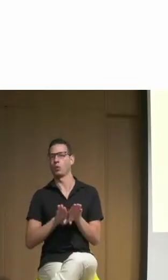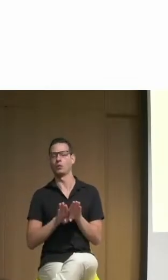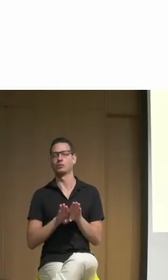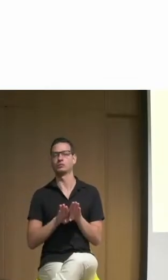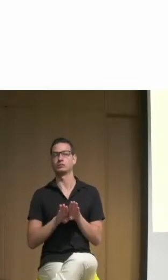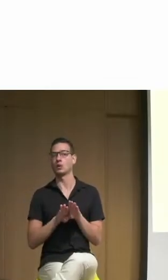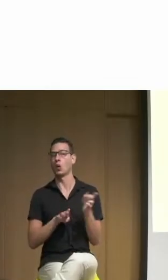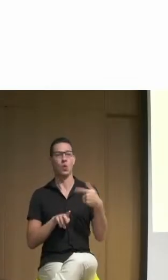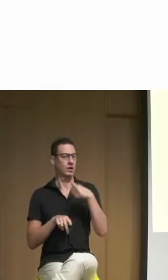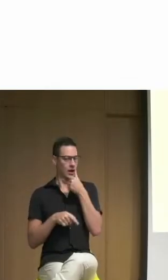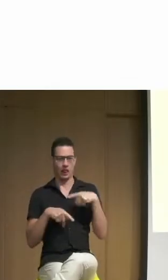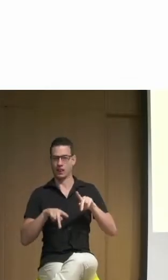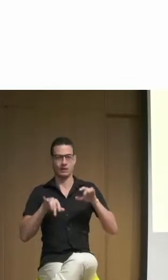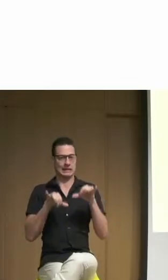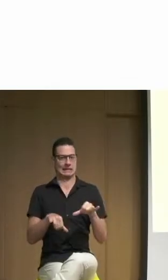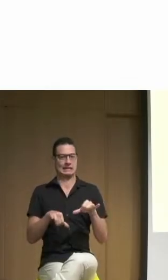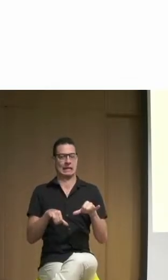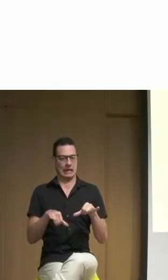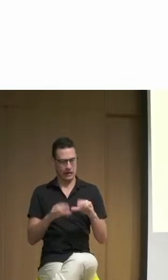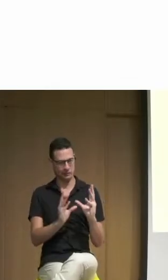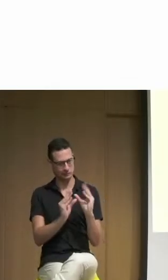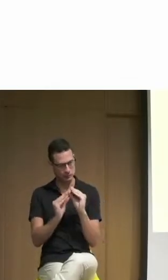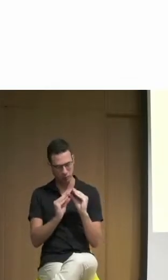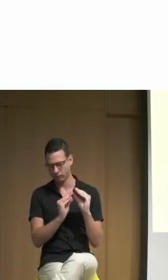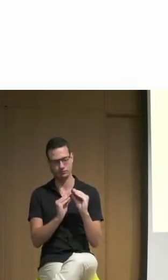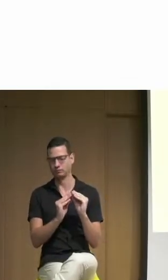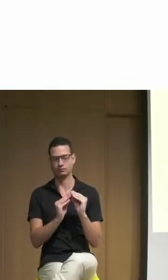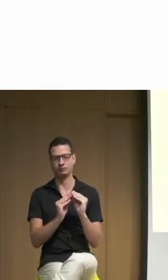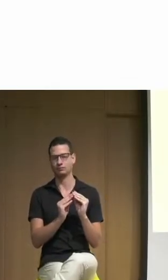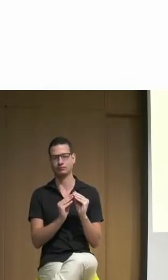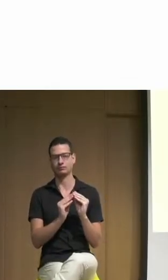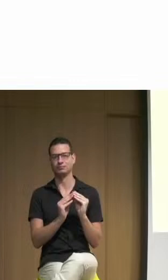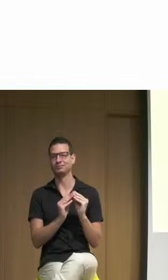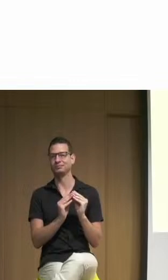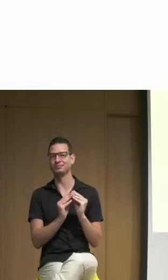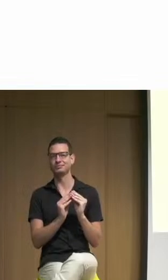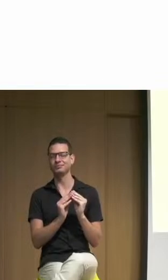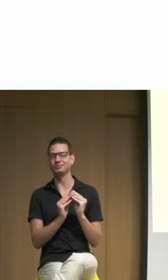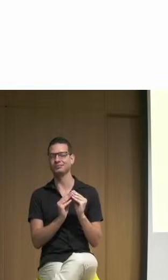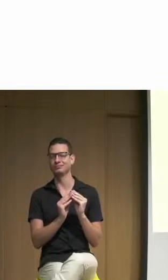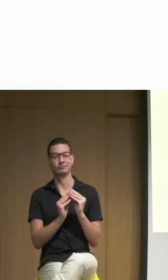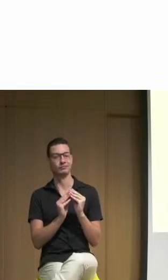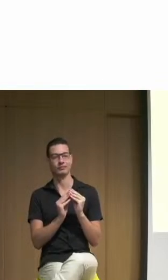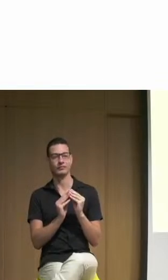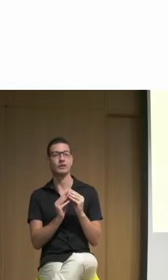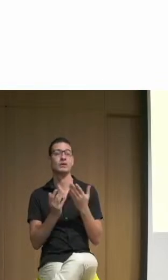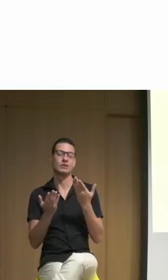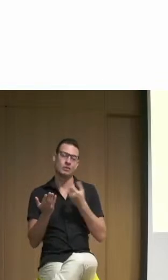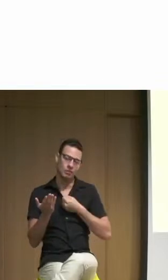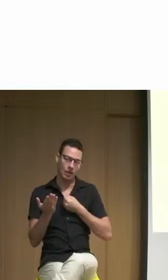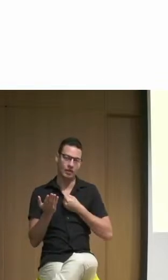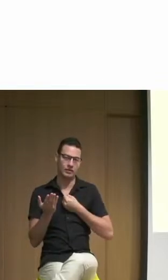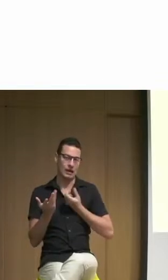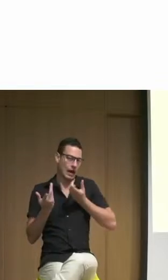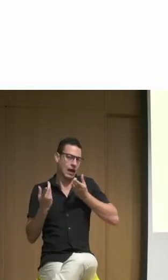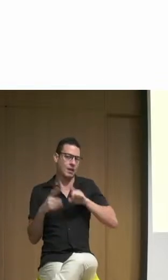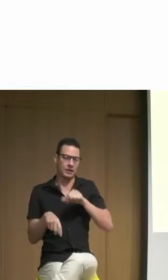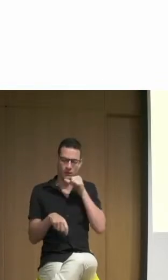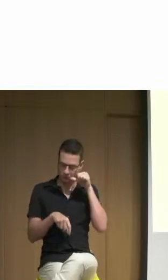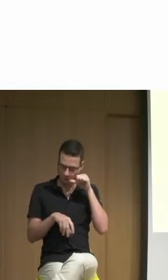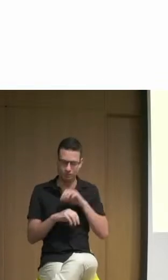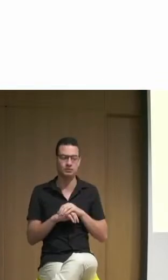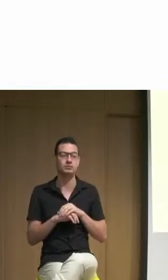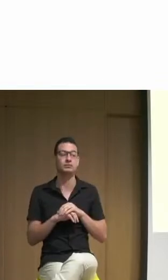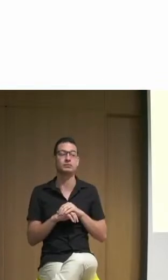to remain in the library and to hold our public hearing. So we do apologize for that.